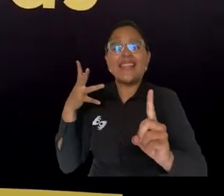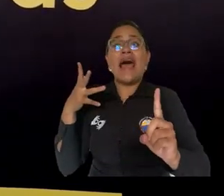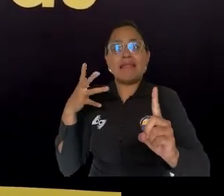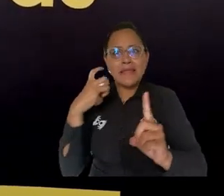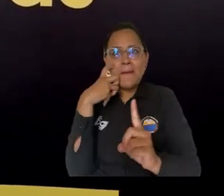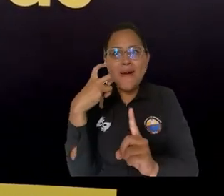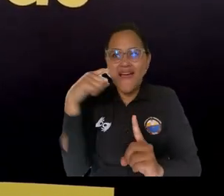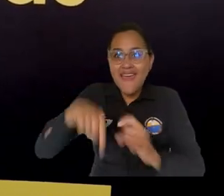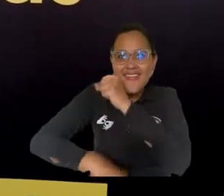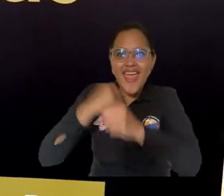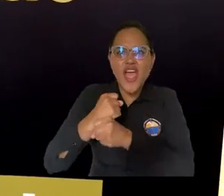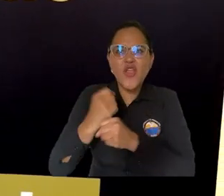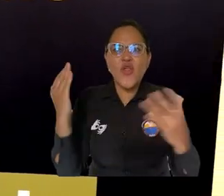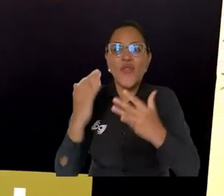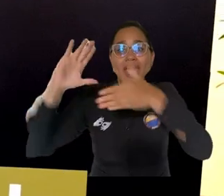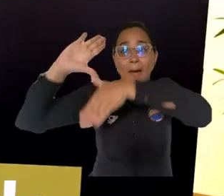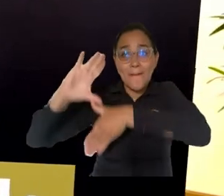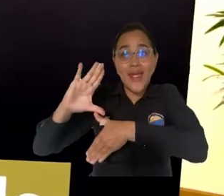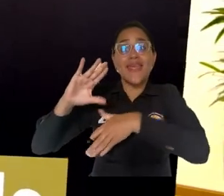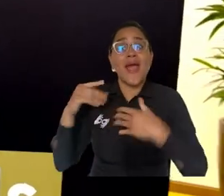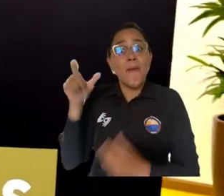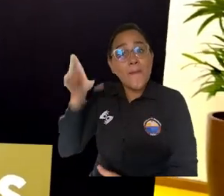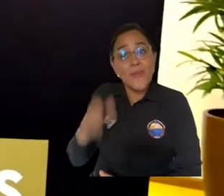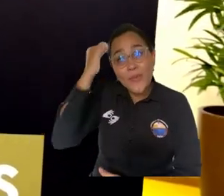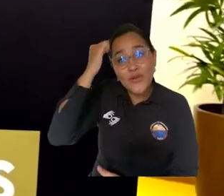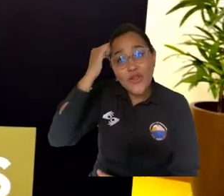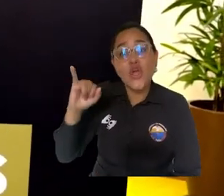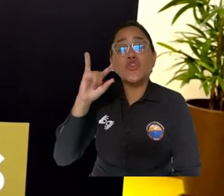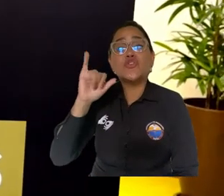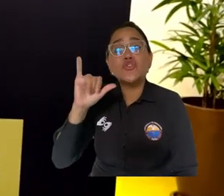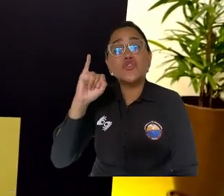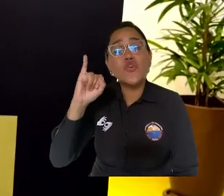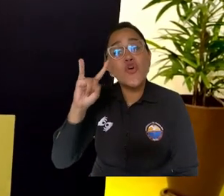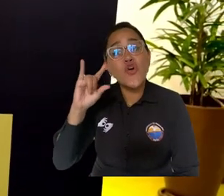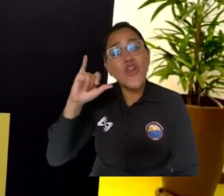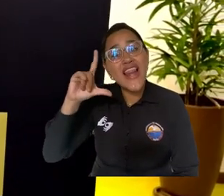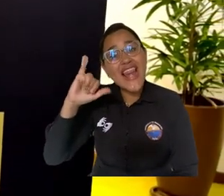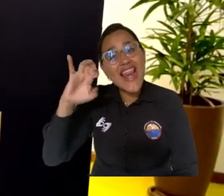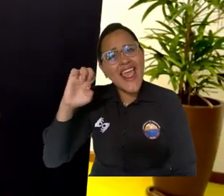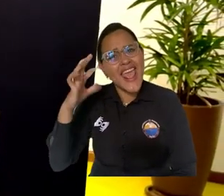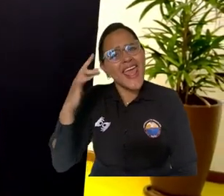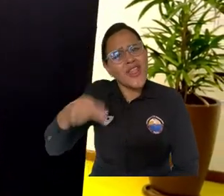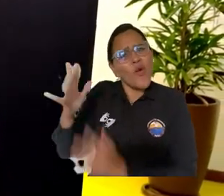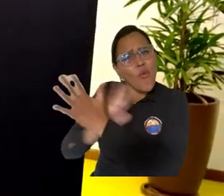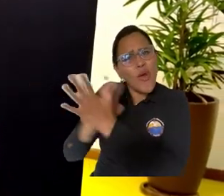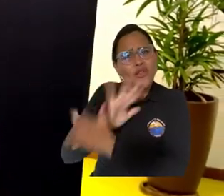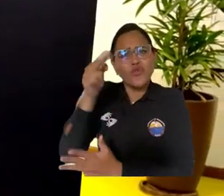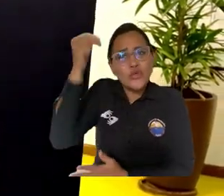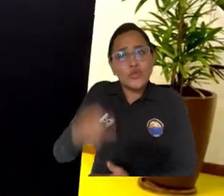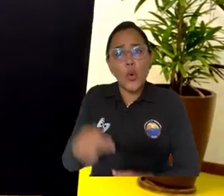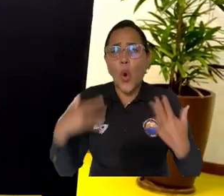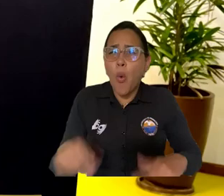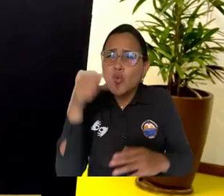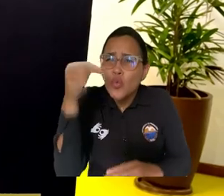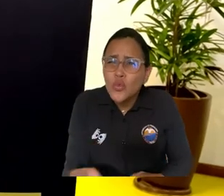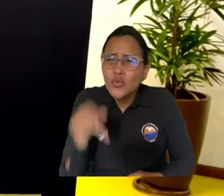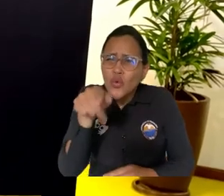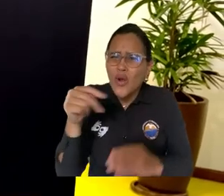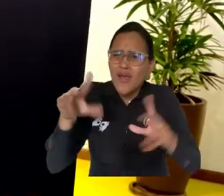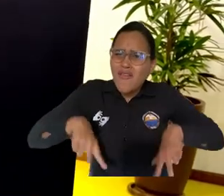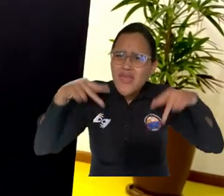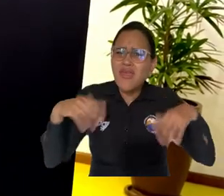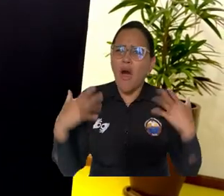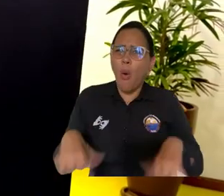prize for the Entrepreneur and Engaged University. Julieta shared your story and she did an amazing